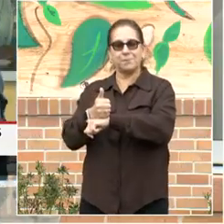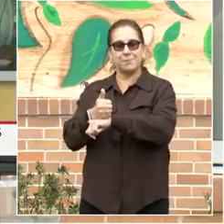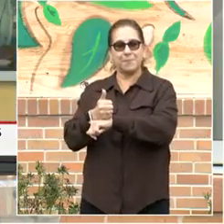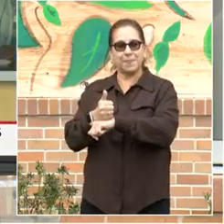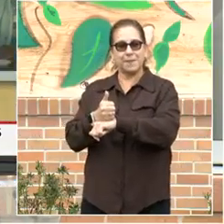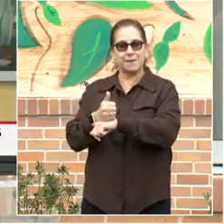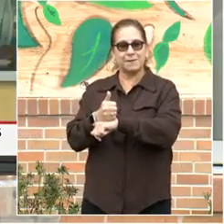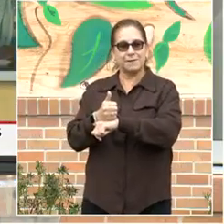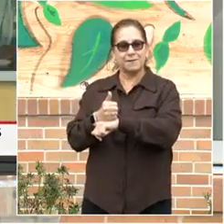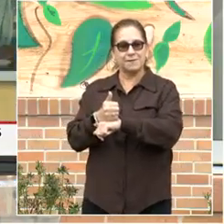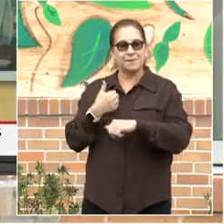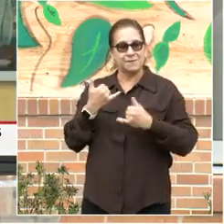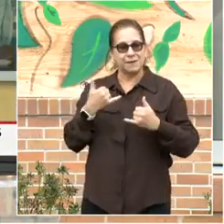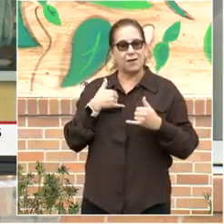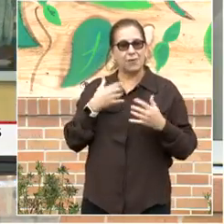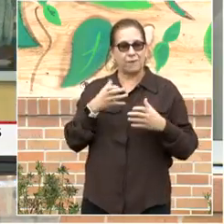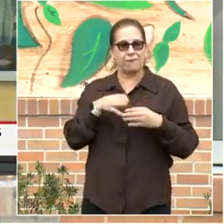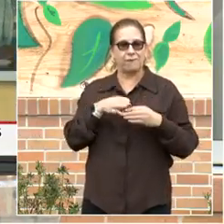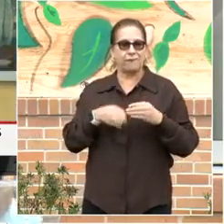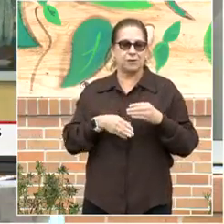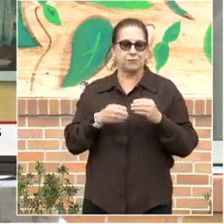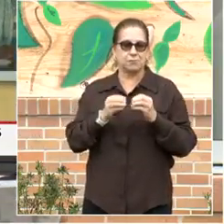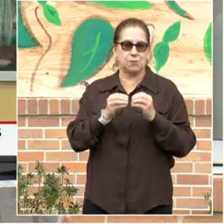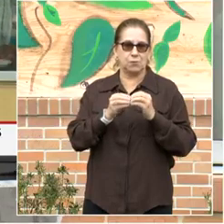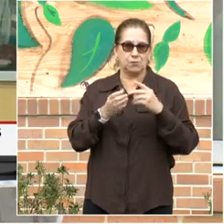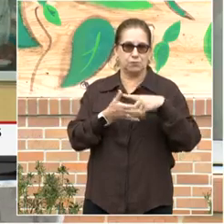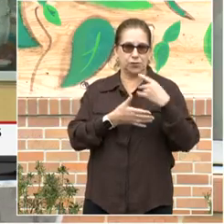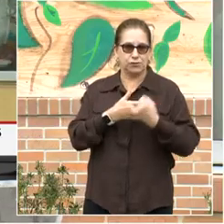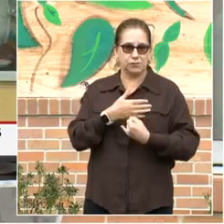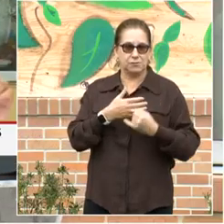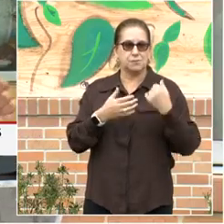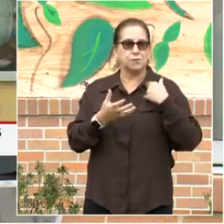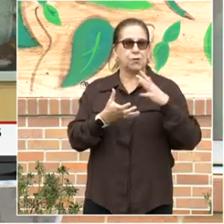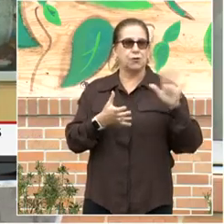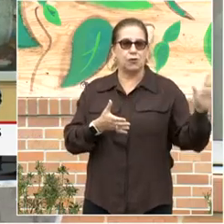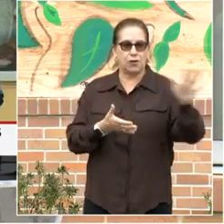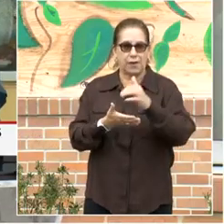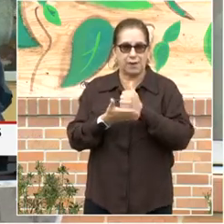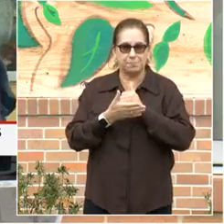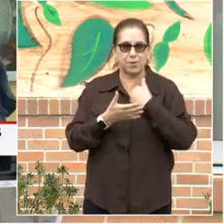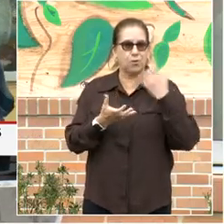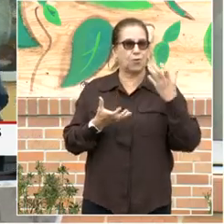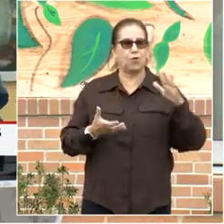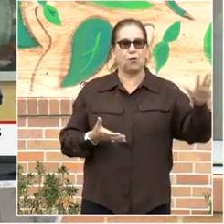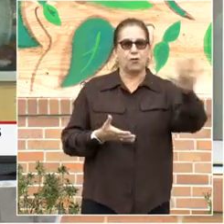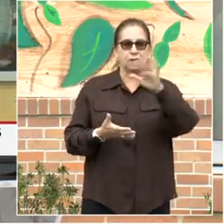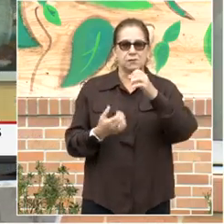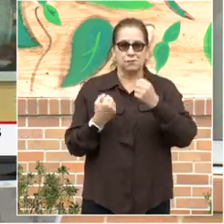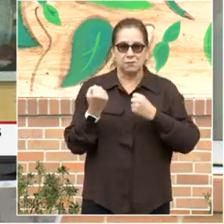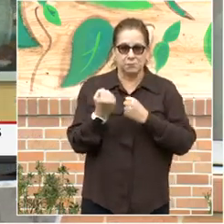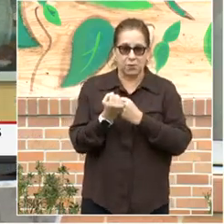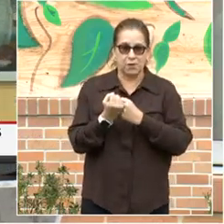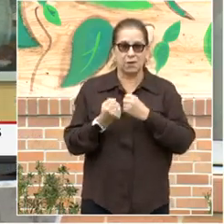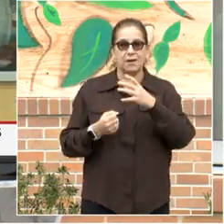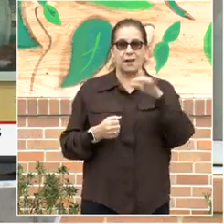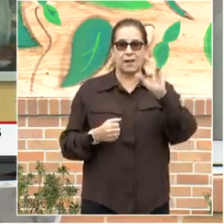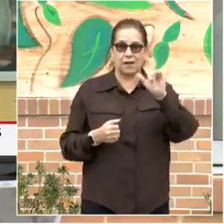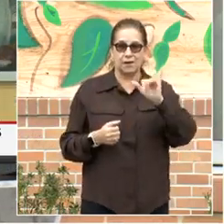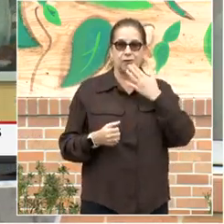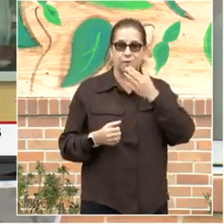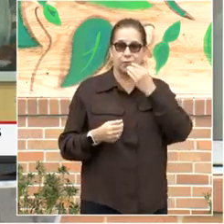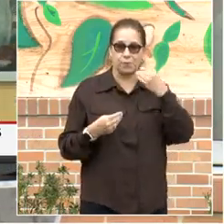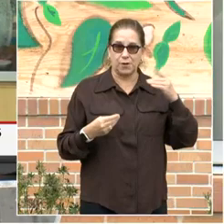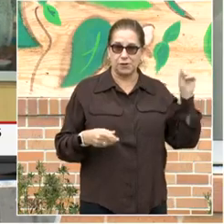going to finish a lot more with your help and with your support. I'm here to talk about good food. I want to thank